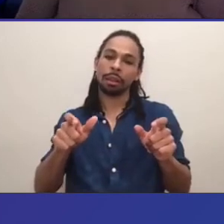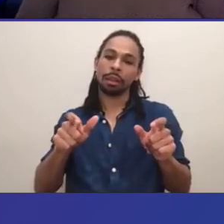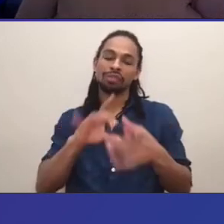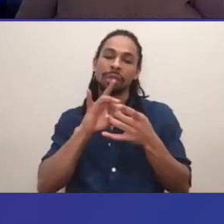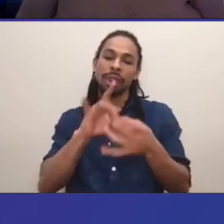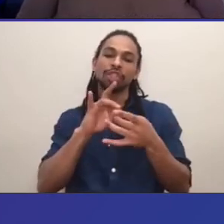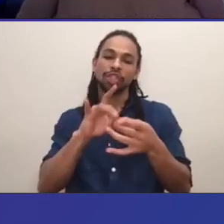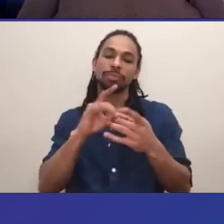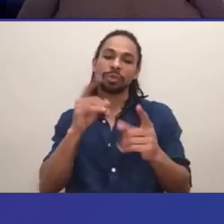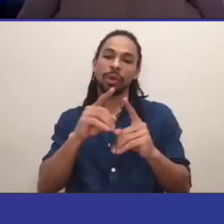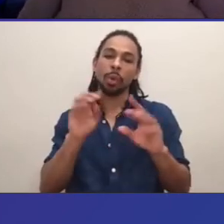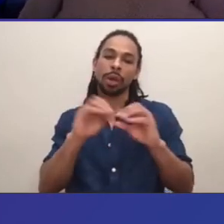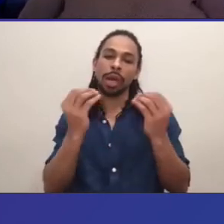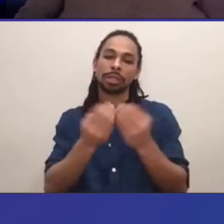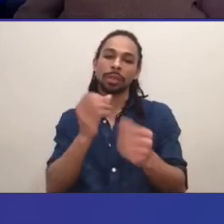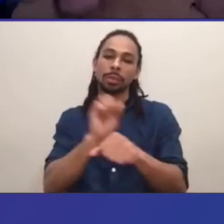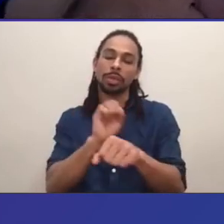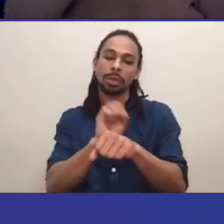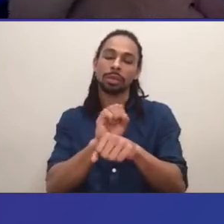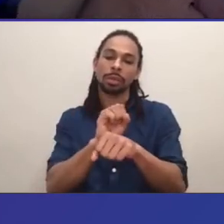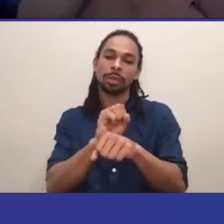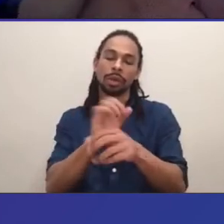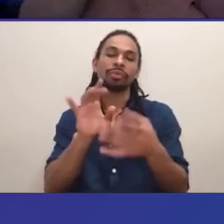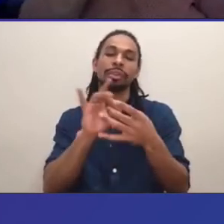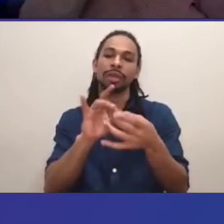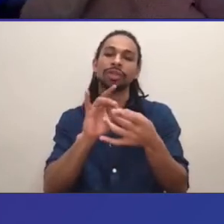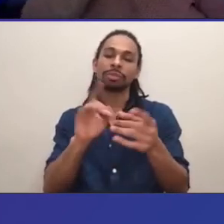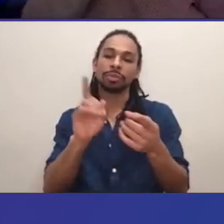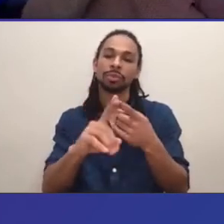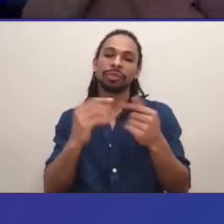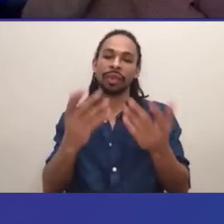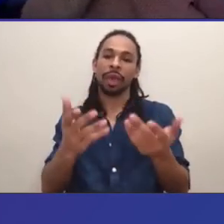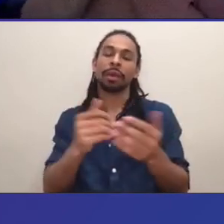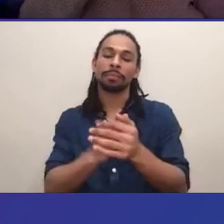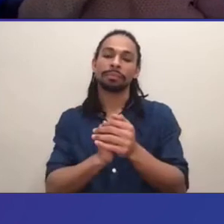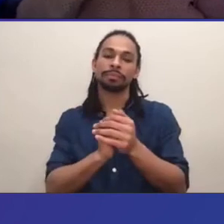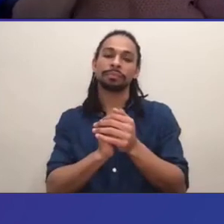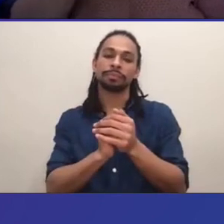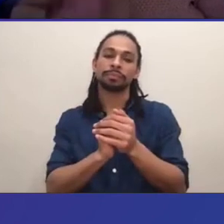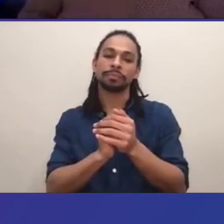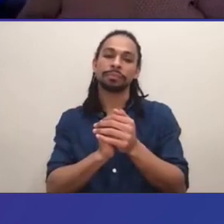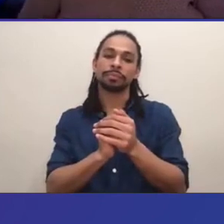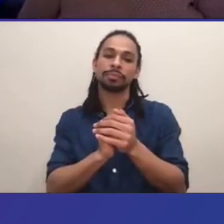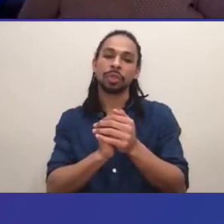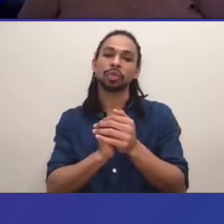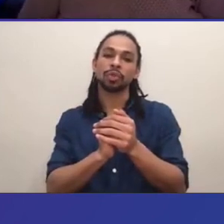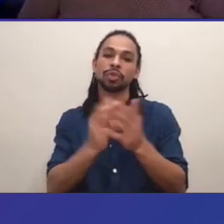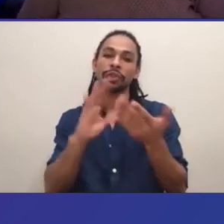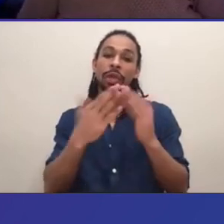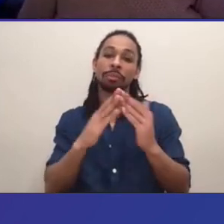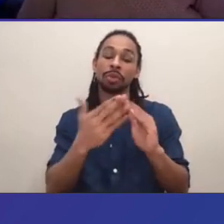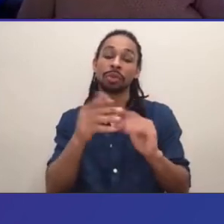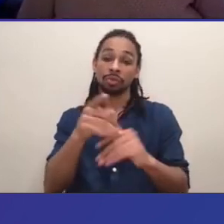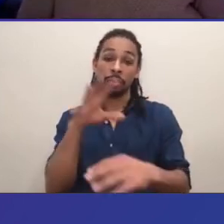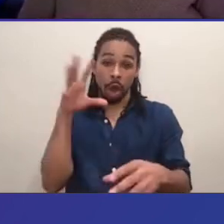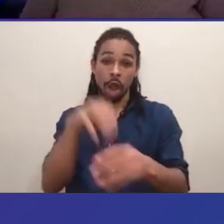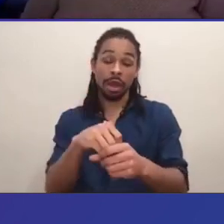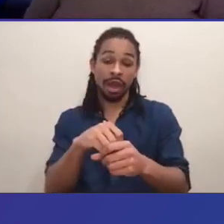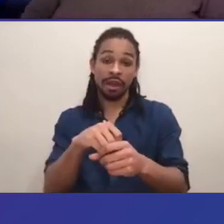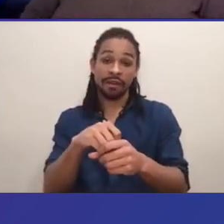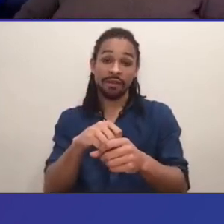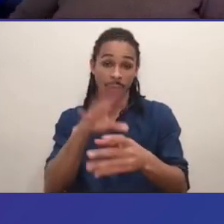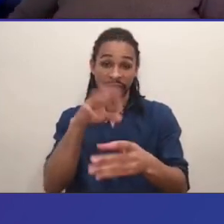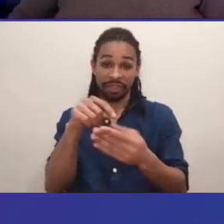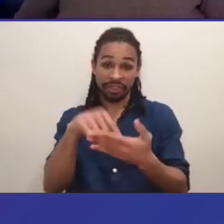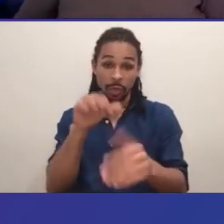relationship to the organizing work, in relationship to the work, to the communities that you're a part of in this